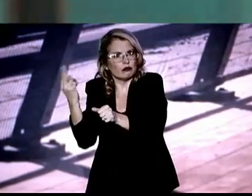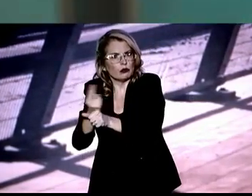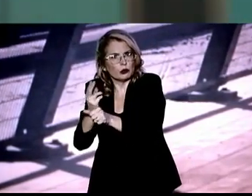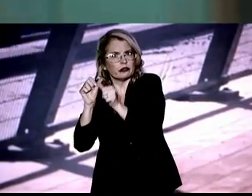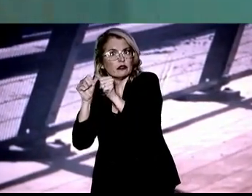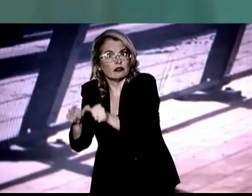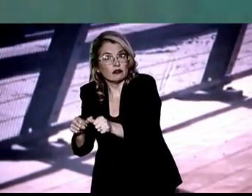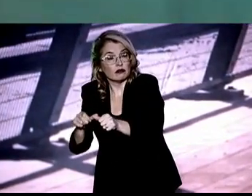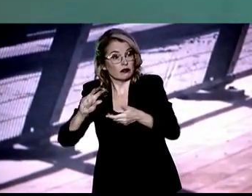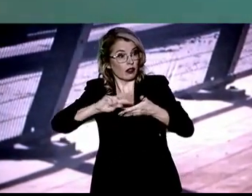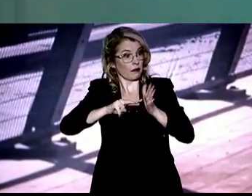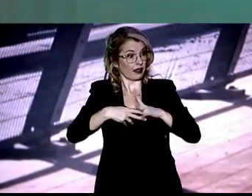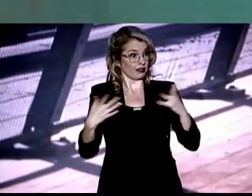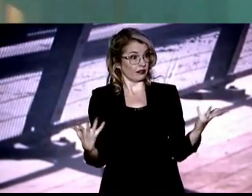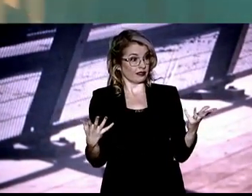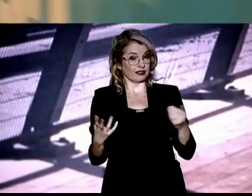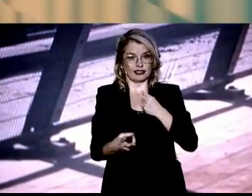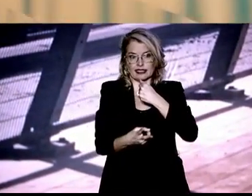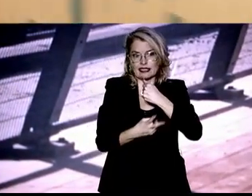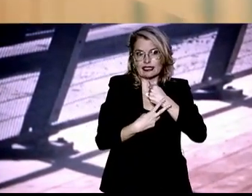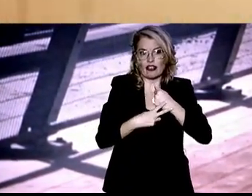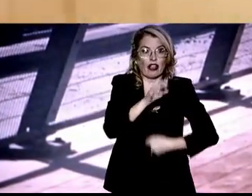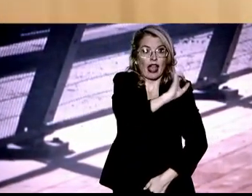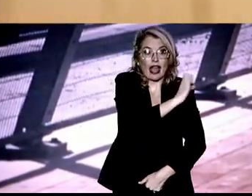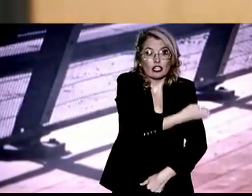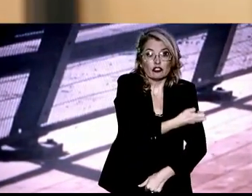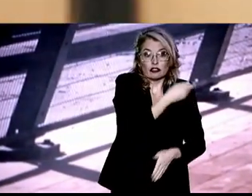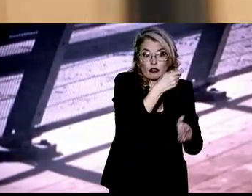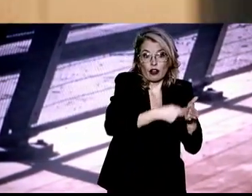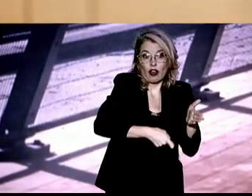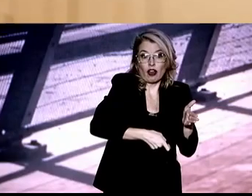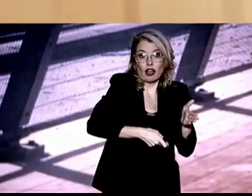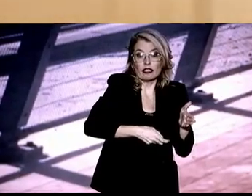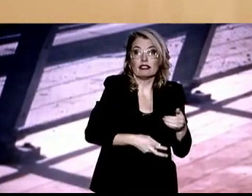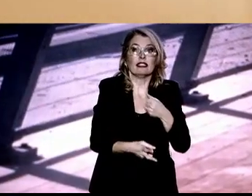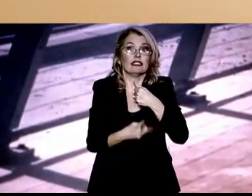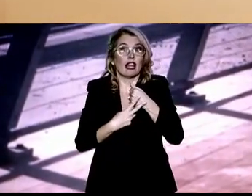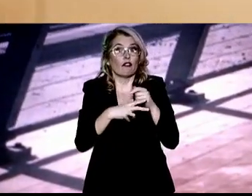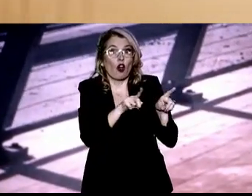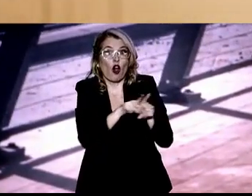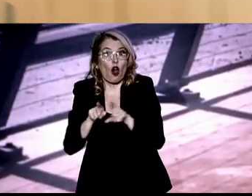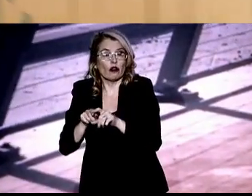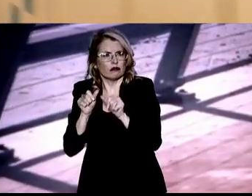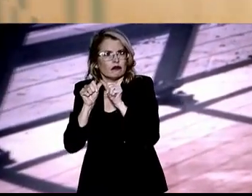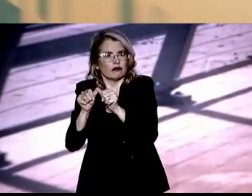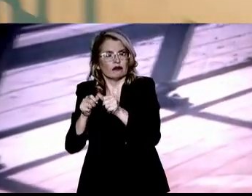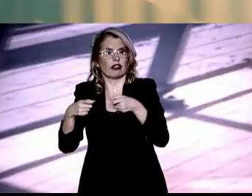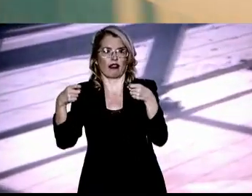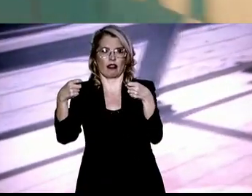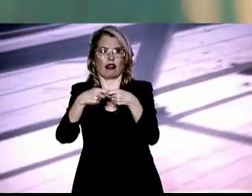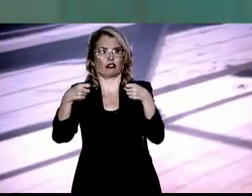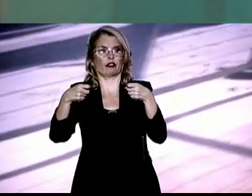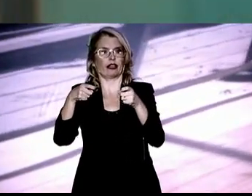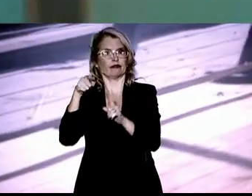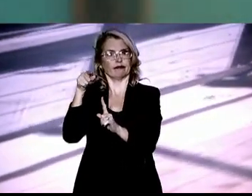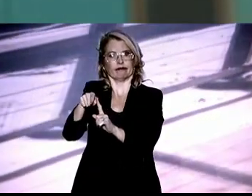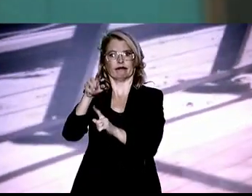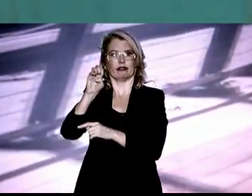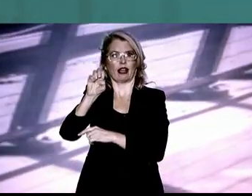other words, saving energy and costs, as well as driving forward electrification.